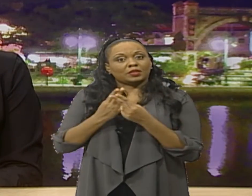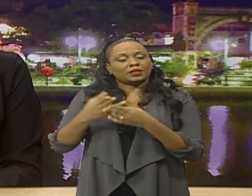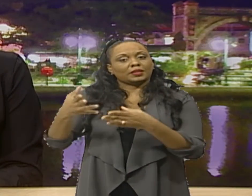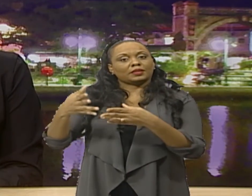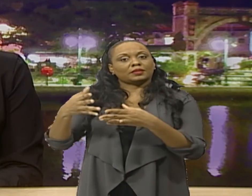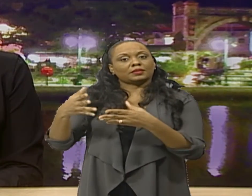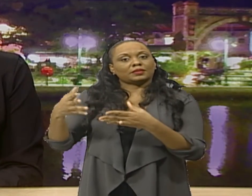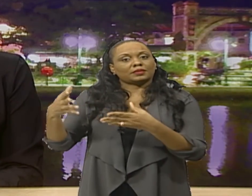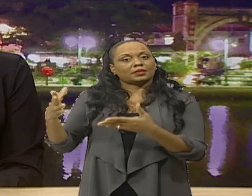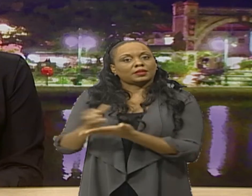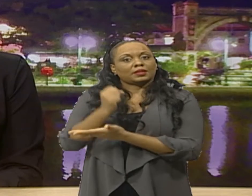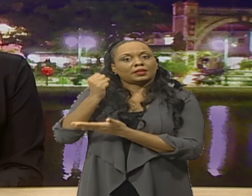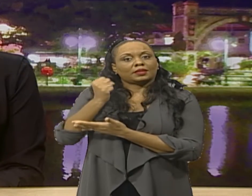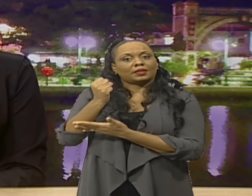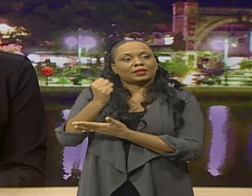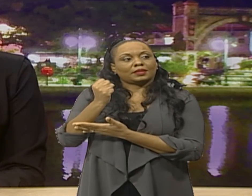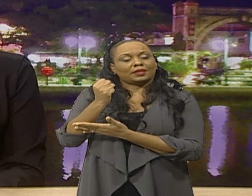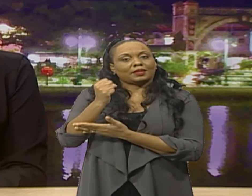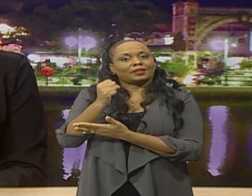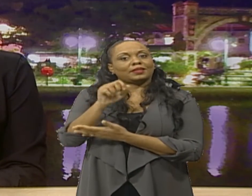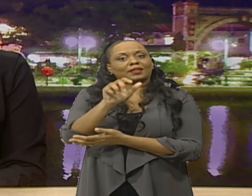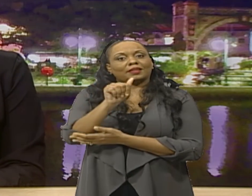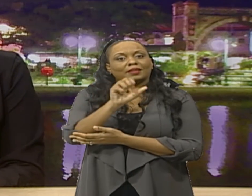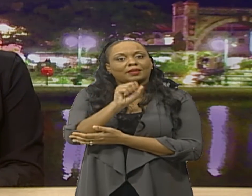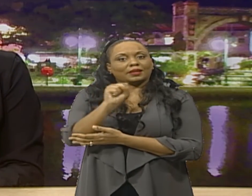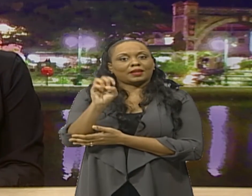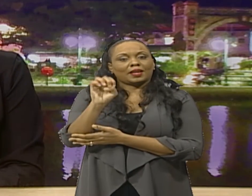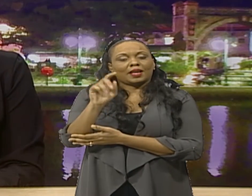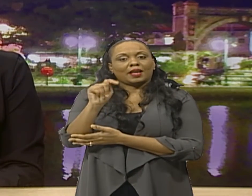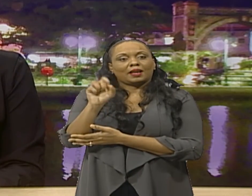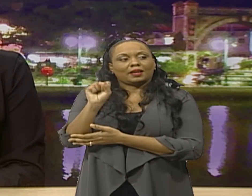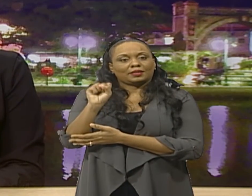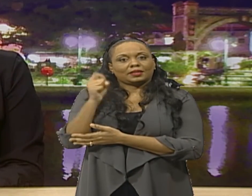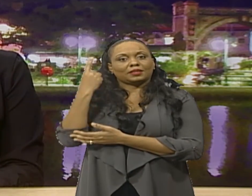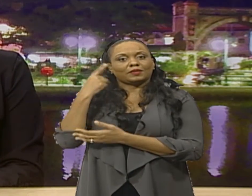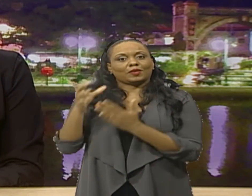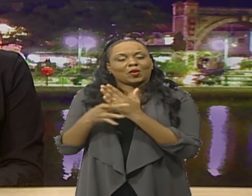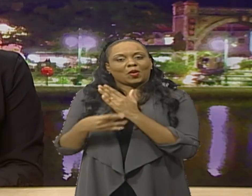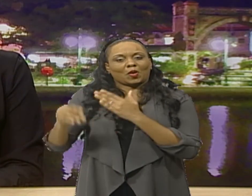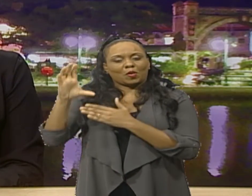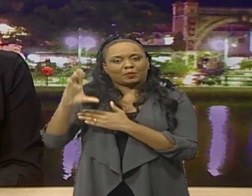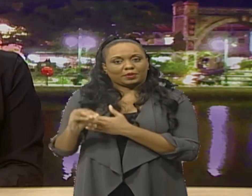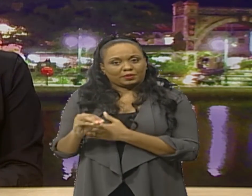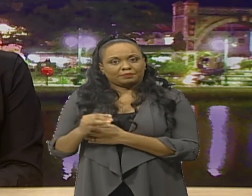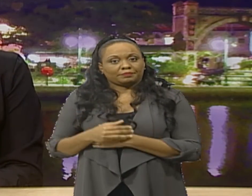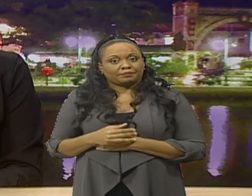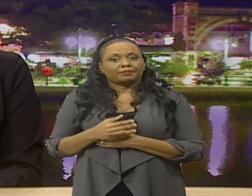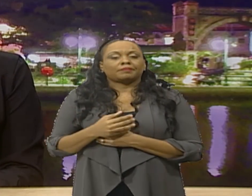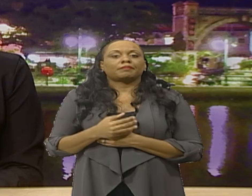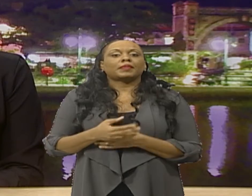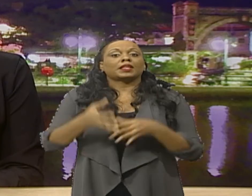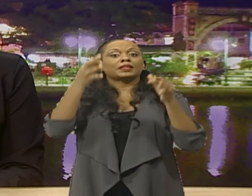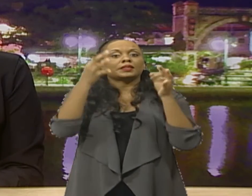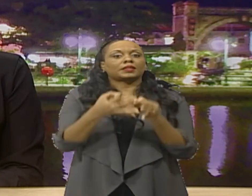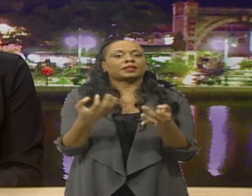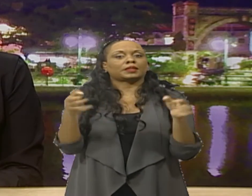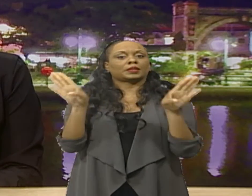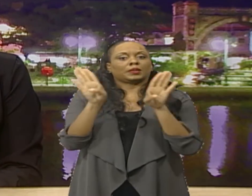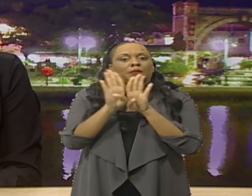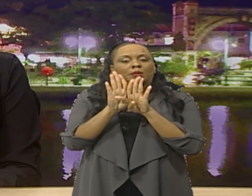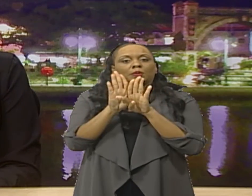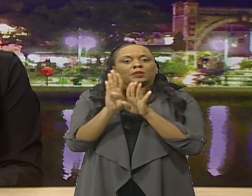the state-owned oil company Petrotrin. This as it defended the decision to close down the century-old